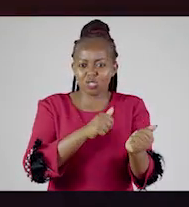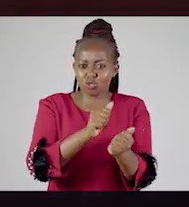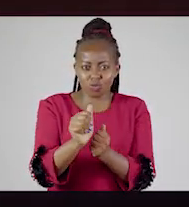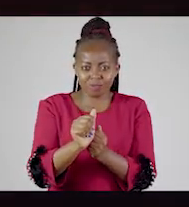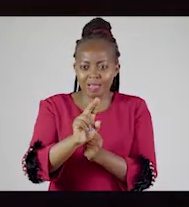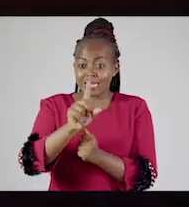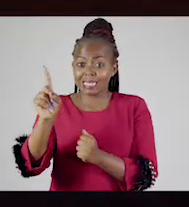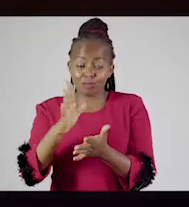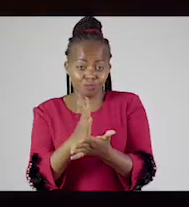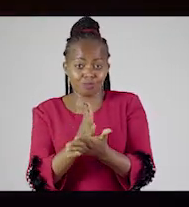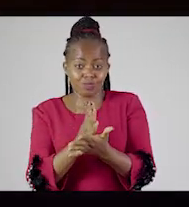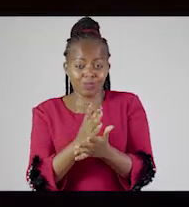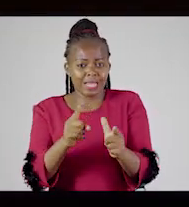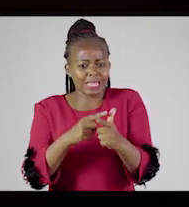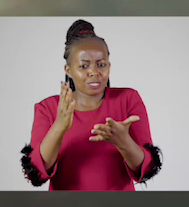urban centers.